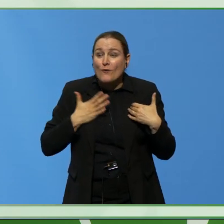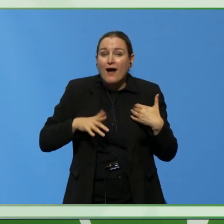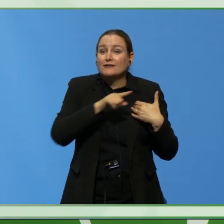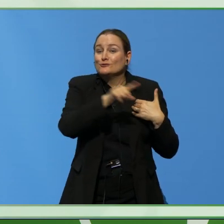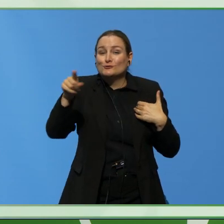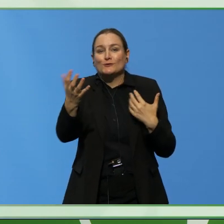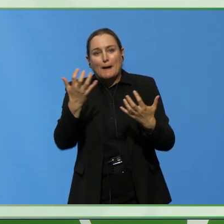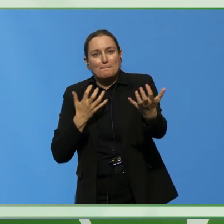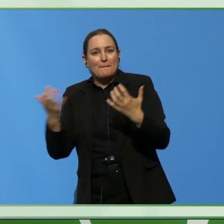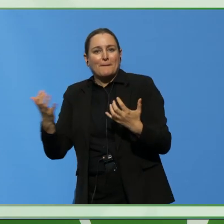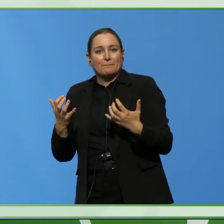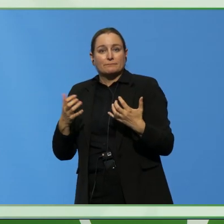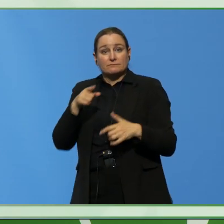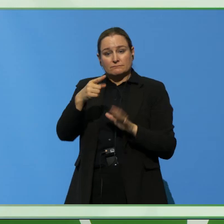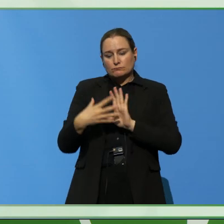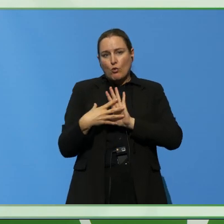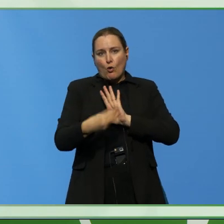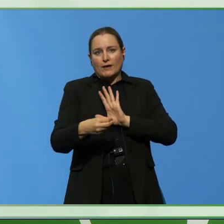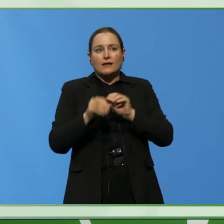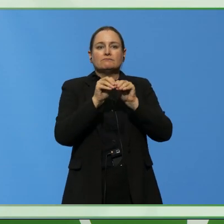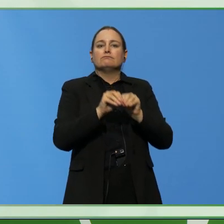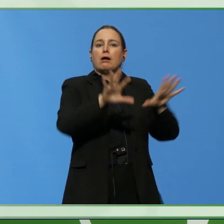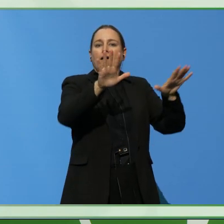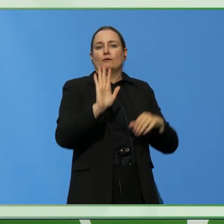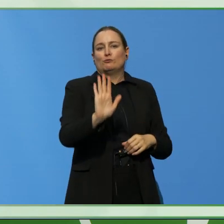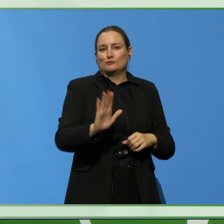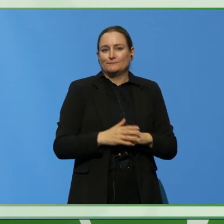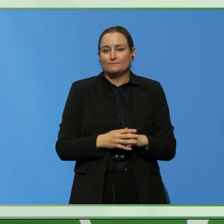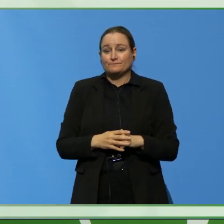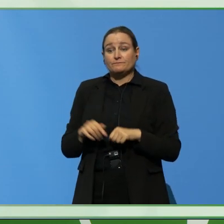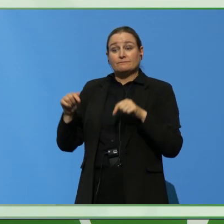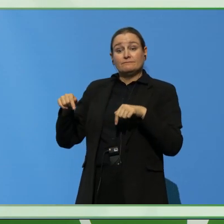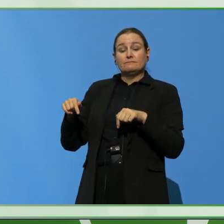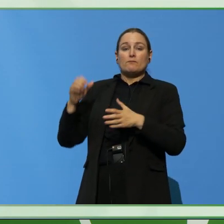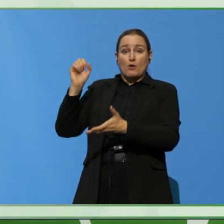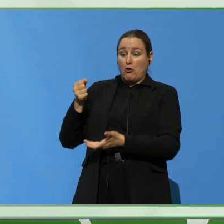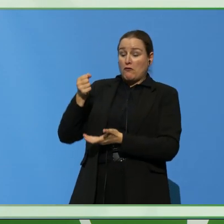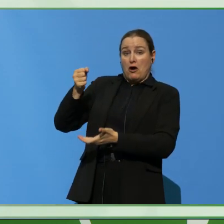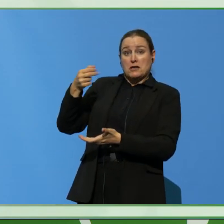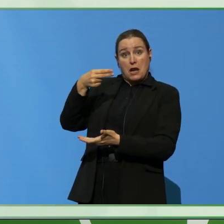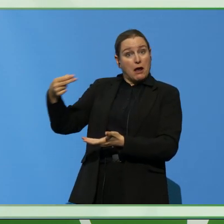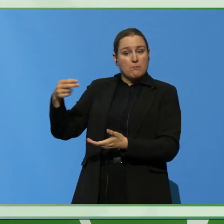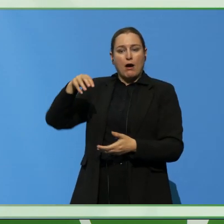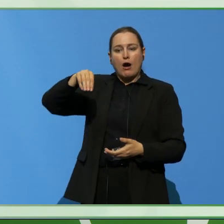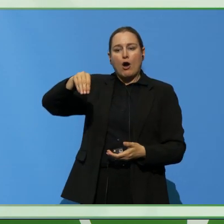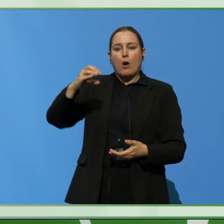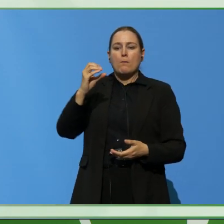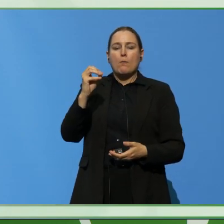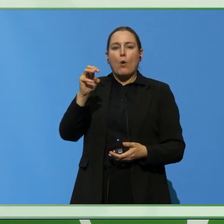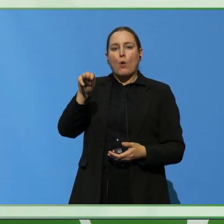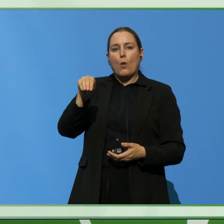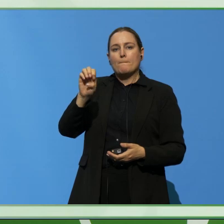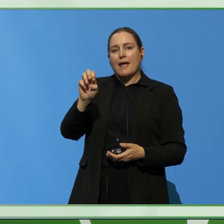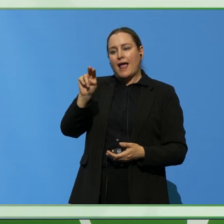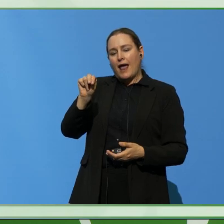go and do the same in your markets. So we are calling it Momentous Fund because momentum is building,